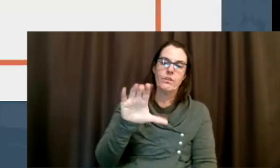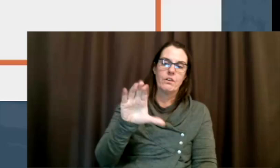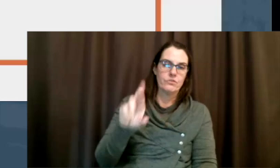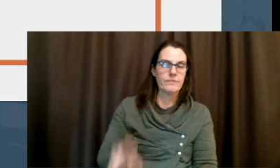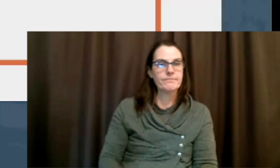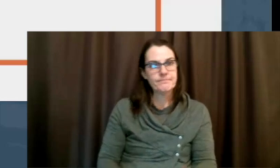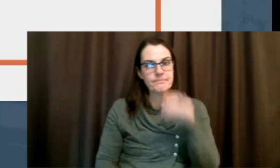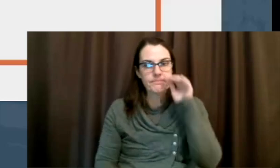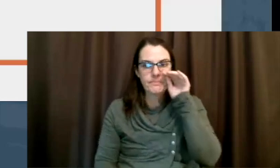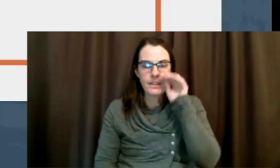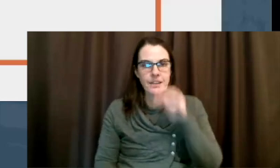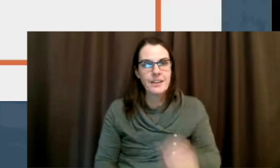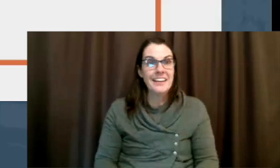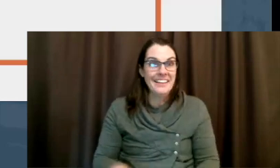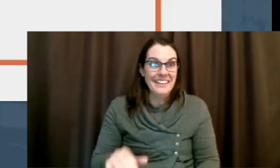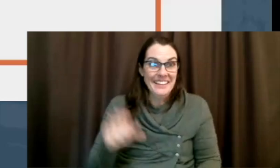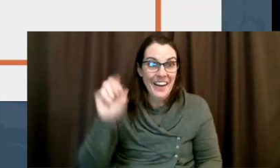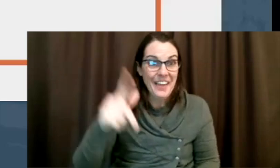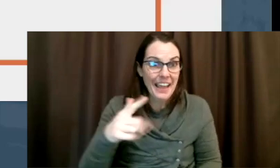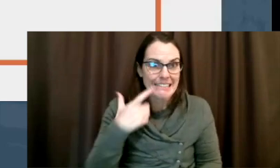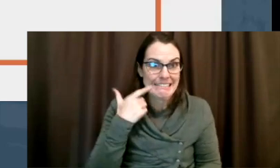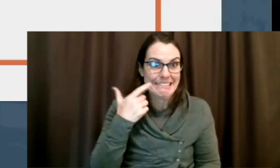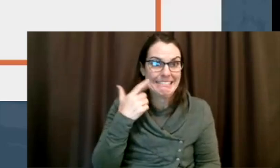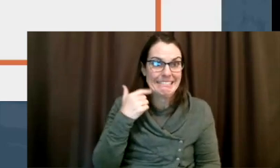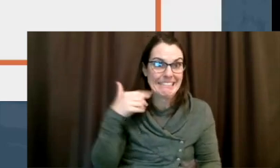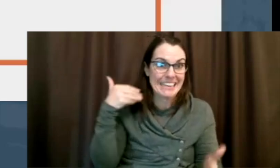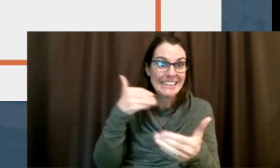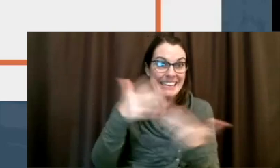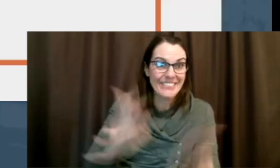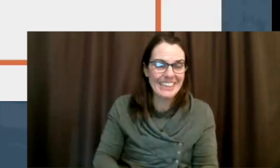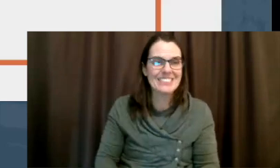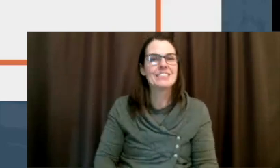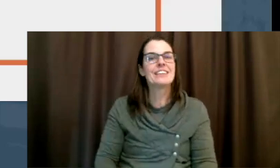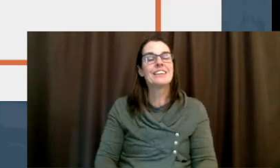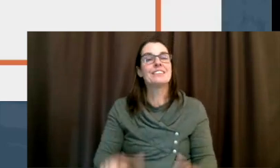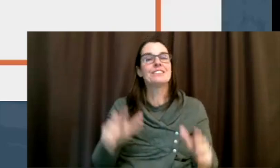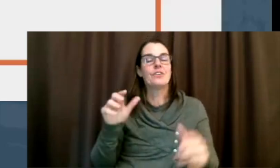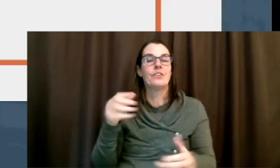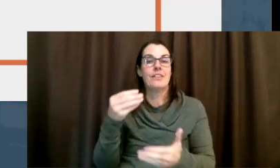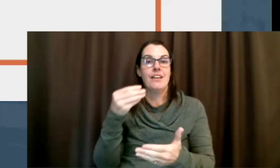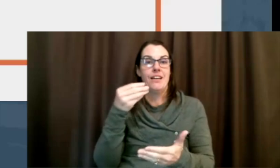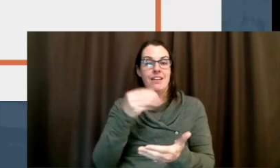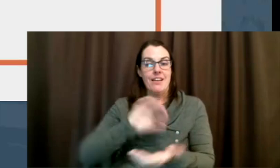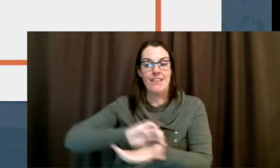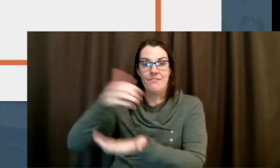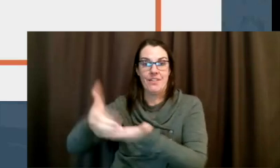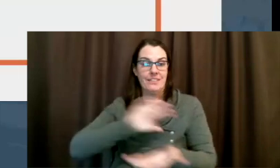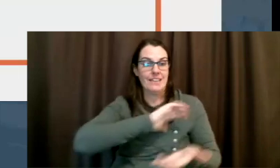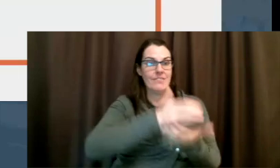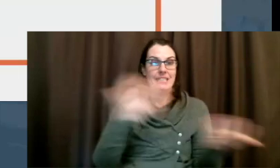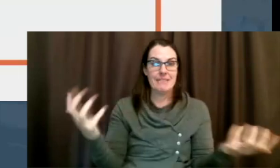Okay, we're almost done. So match funding, I wanted to cover this because I think it's really important